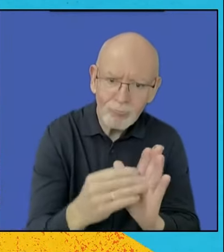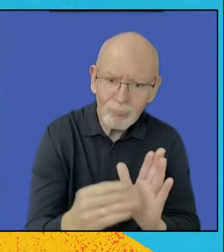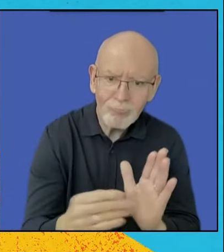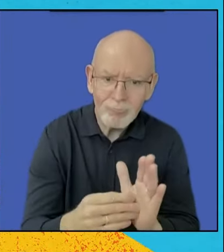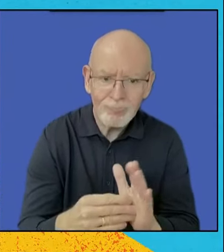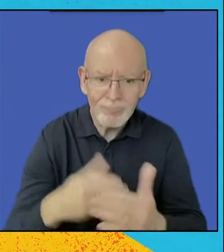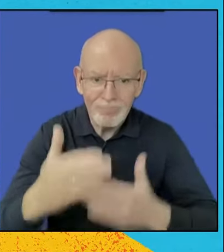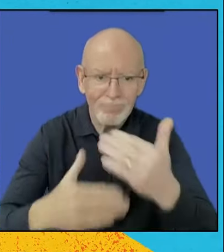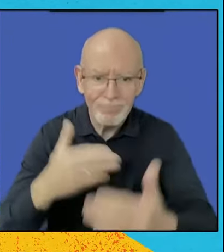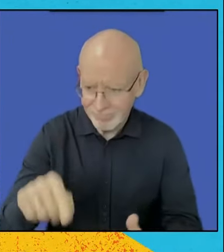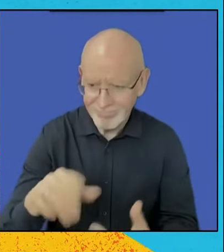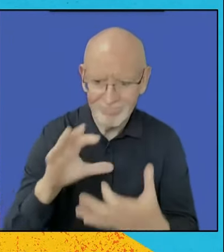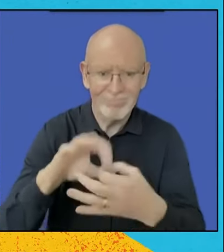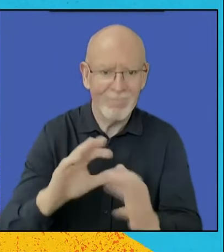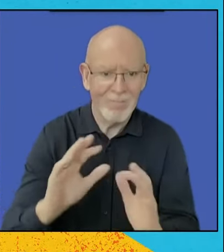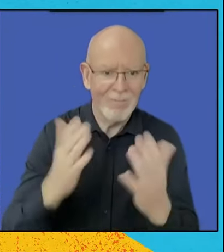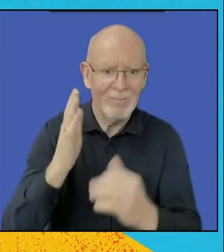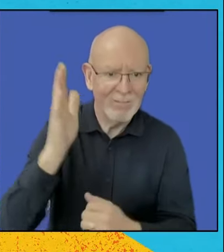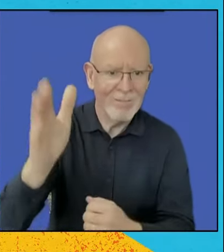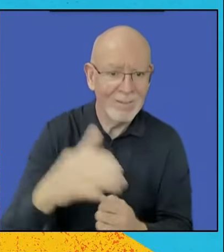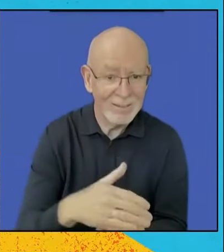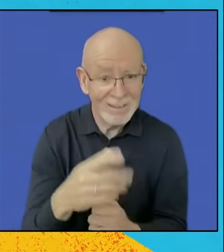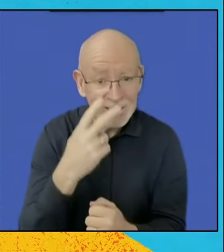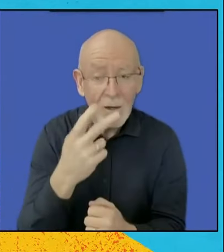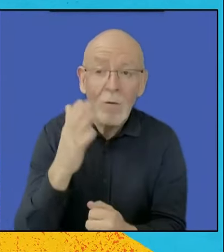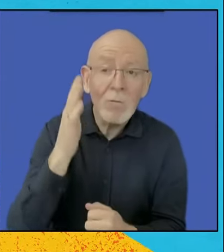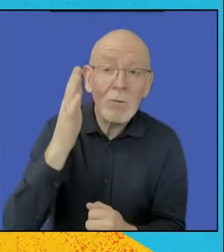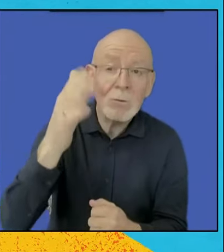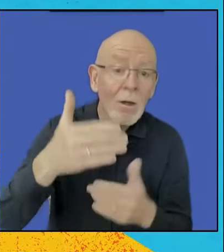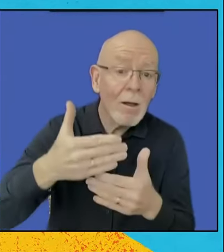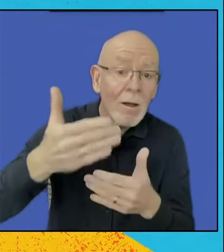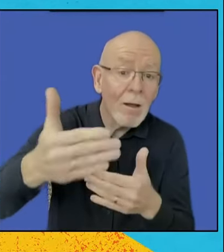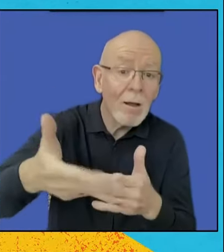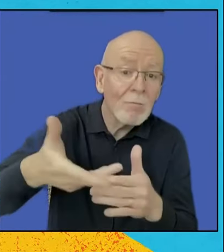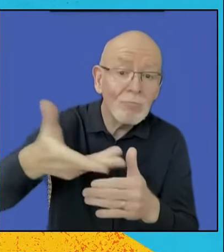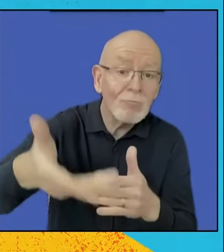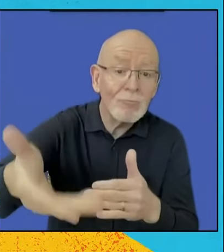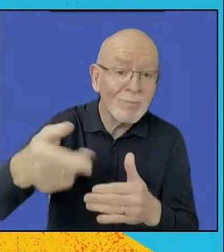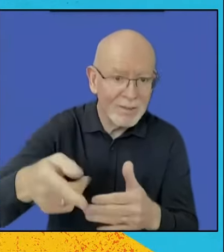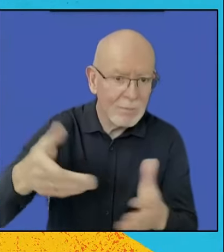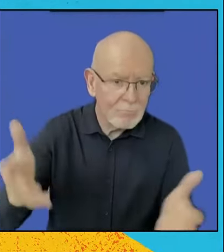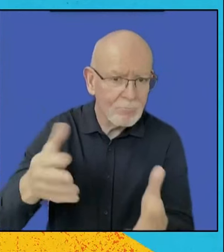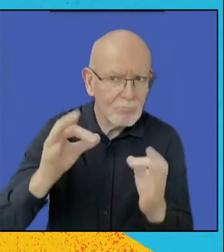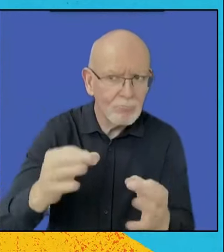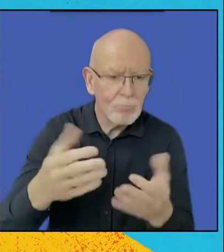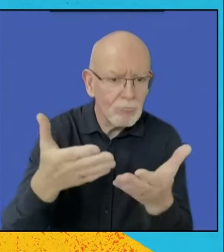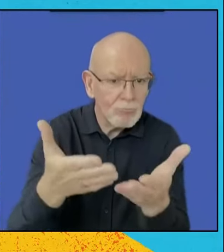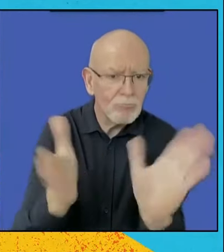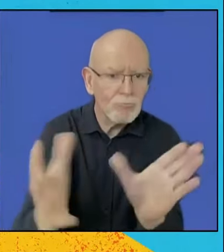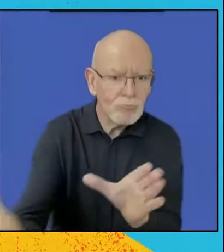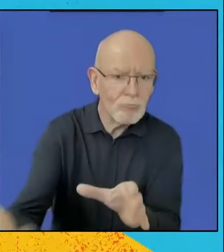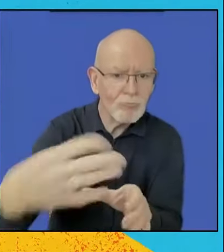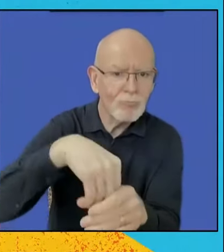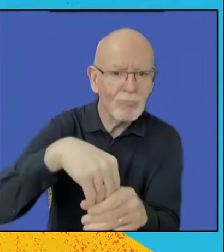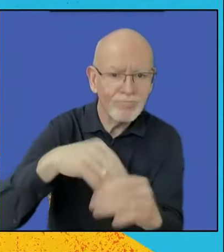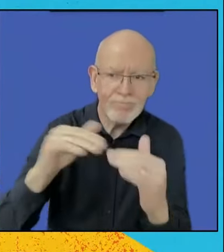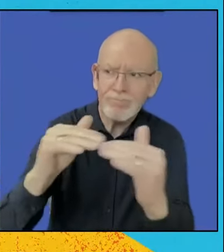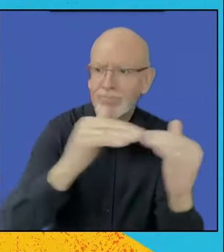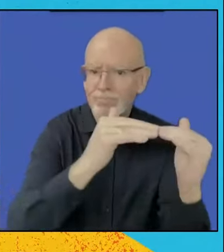impact on our children of today and our future generations. Thank you. Thank you, Maya Sami Ahmed.